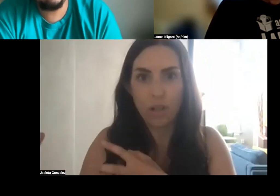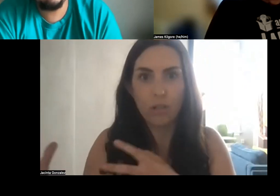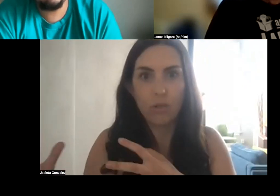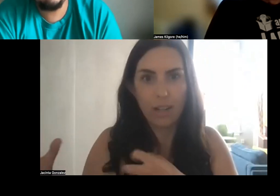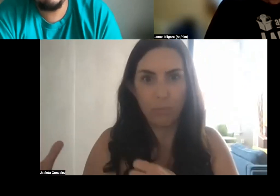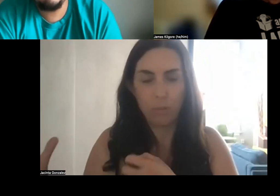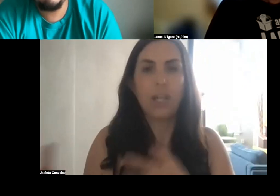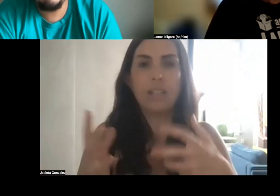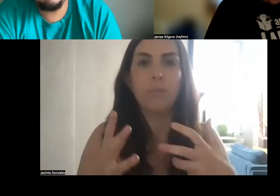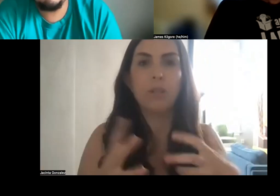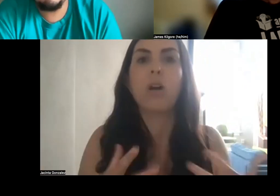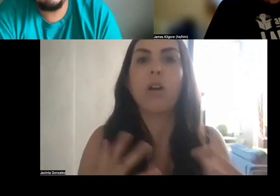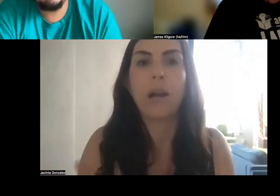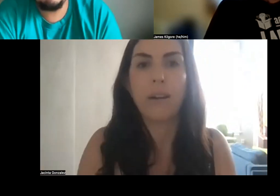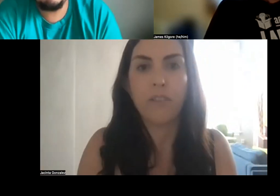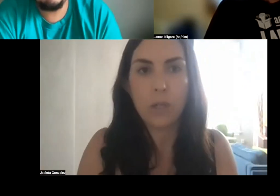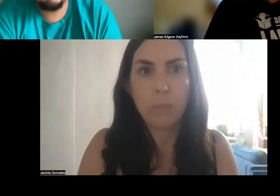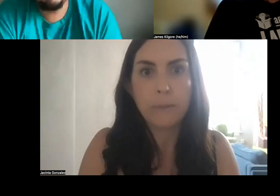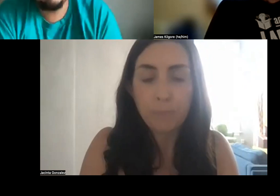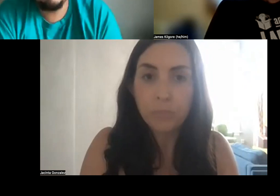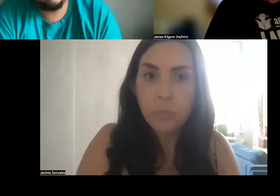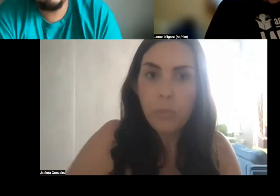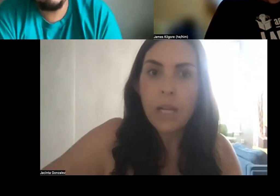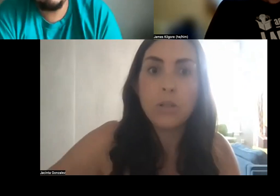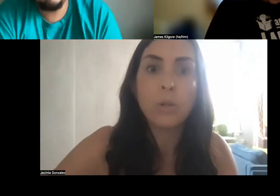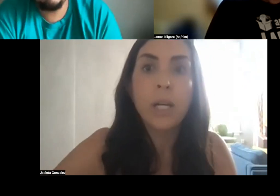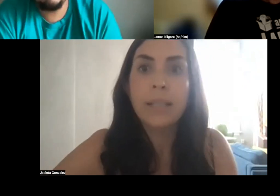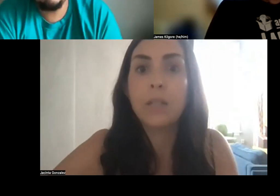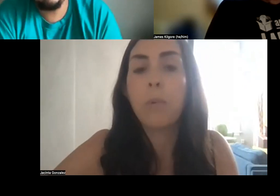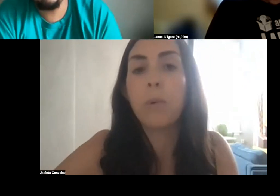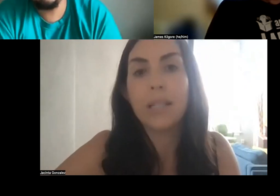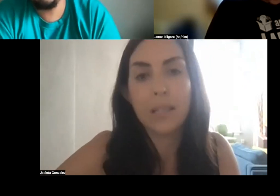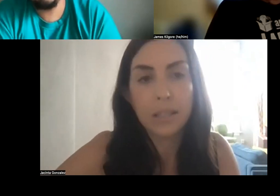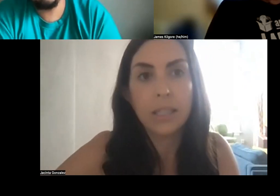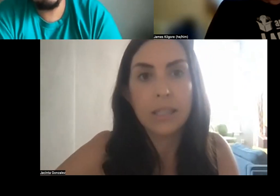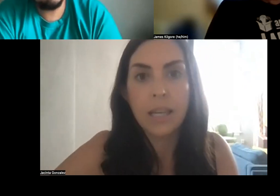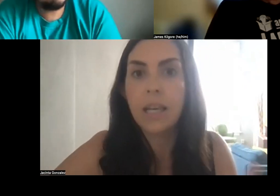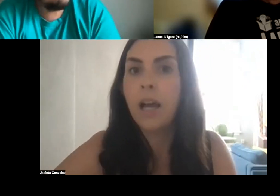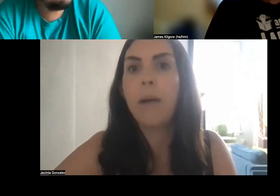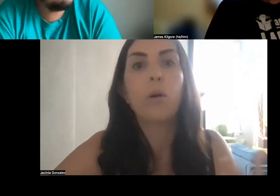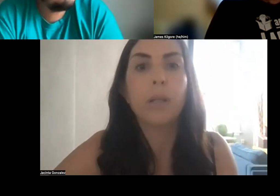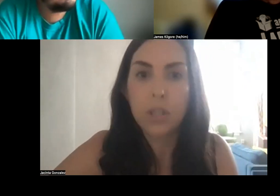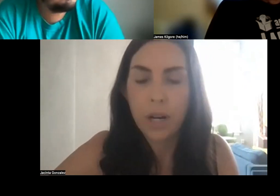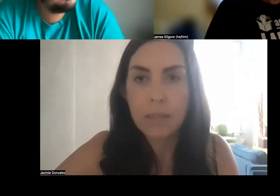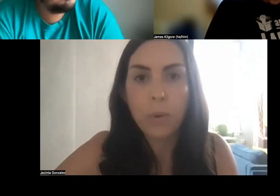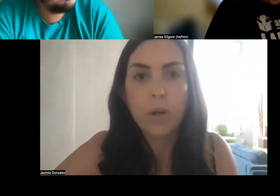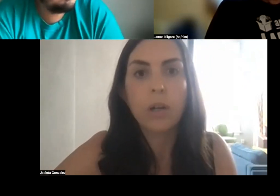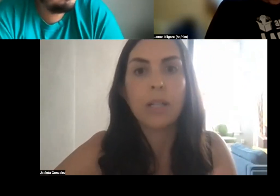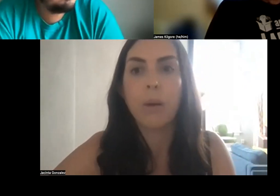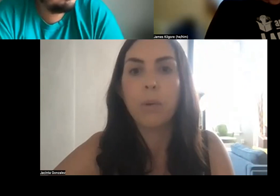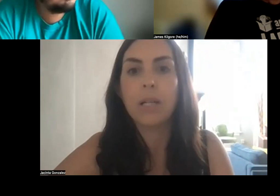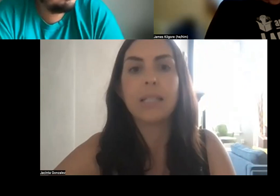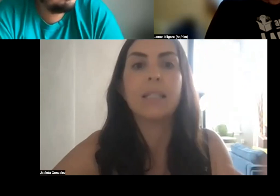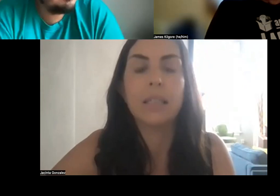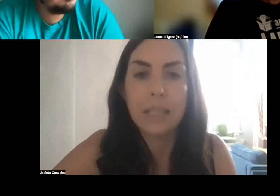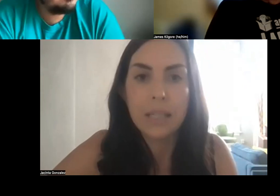would actually try to pretend to be stronger on enforcement. And so that's why we would consistently see a more militarized border. That's